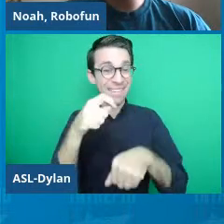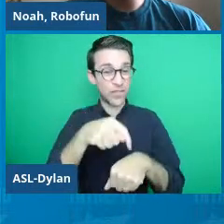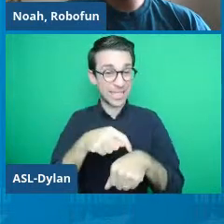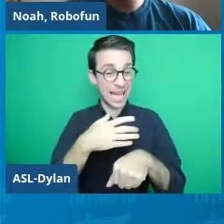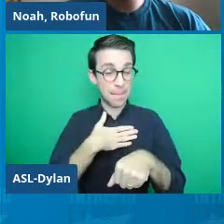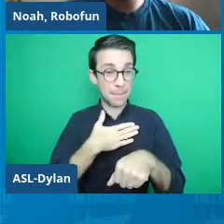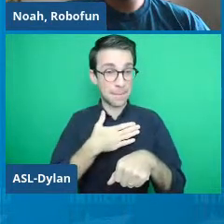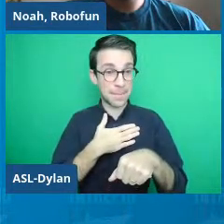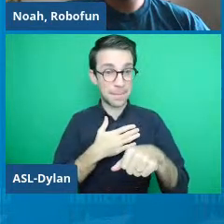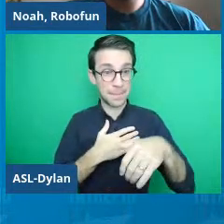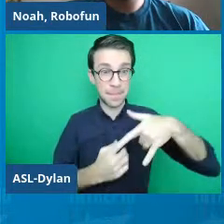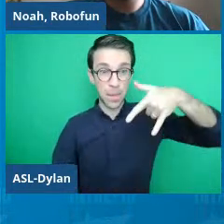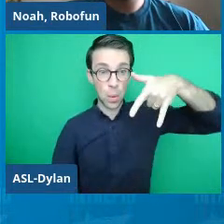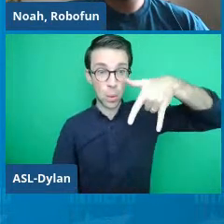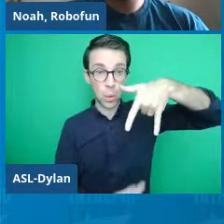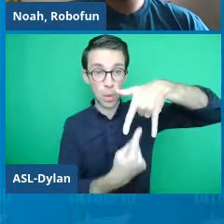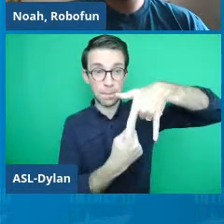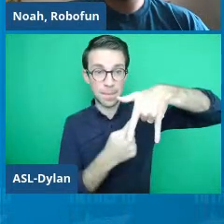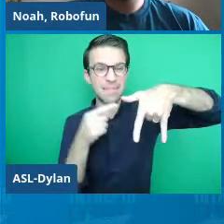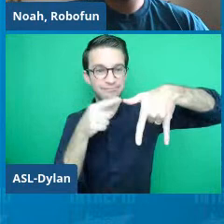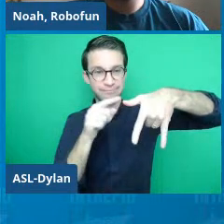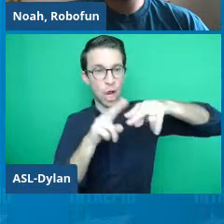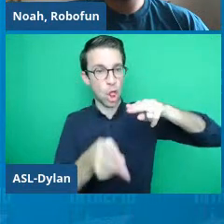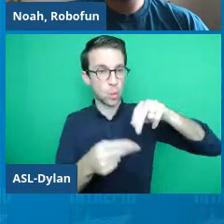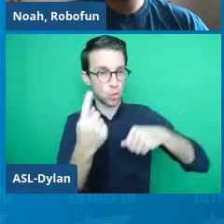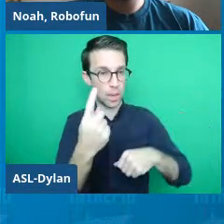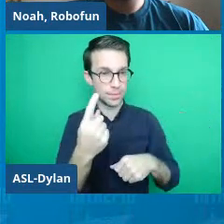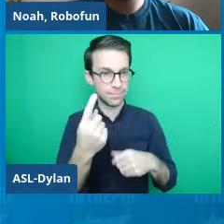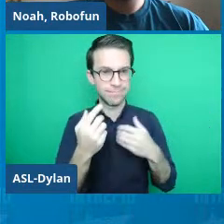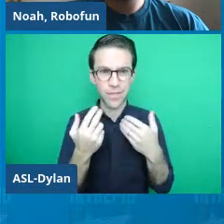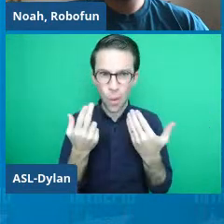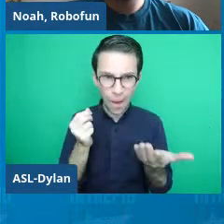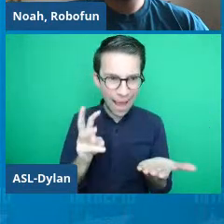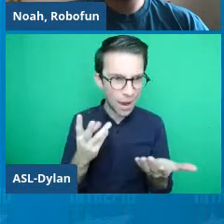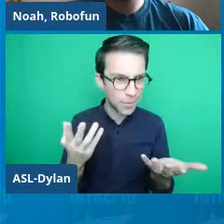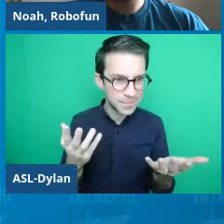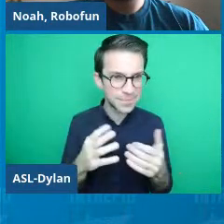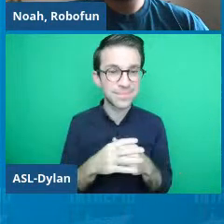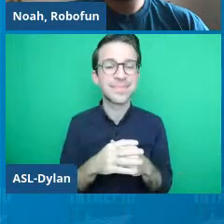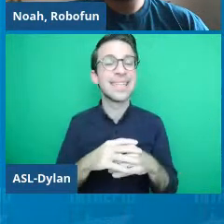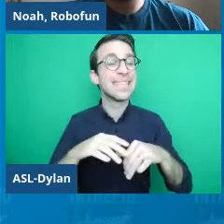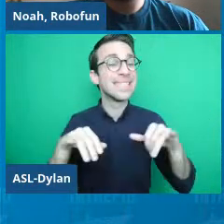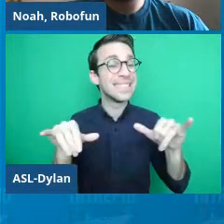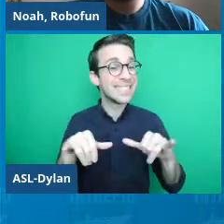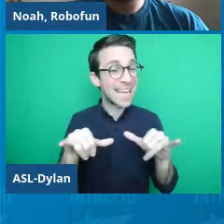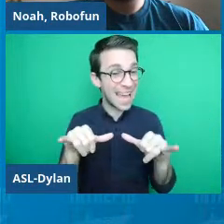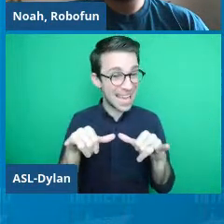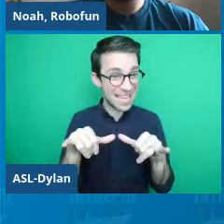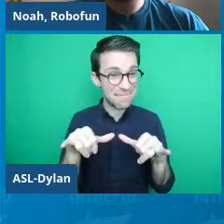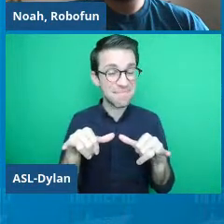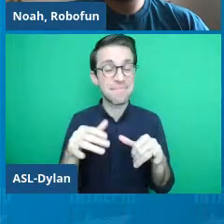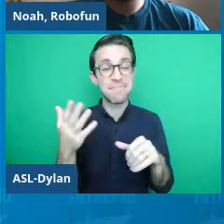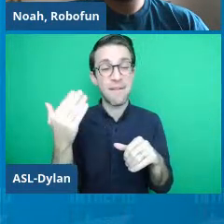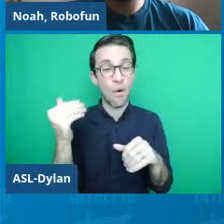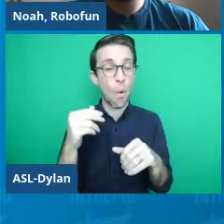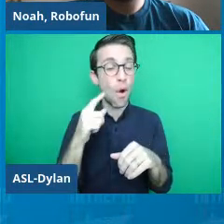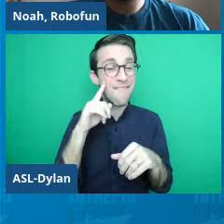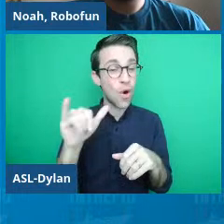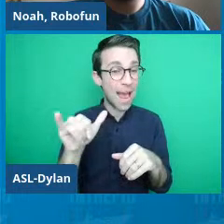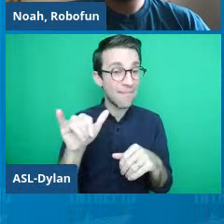1 health point. So how do we do that? Similar to what we did before with the forever if. We're going to do when green flag's